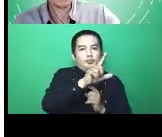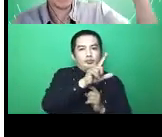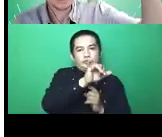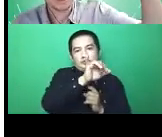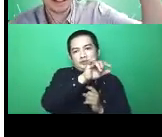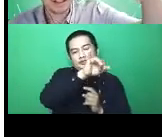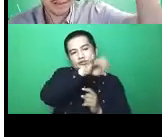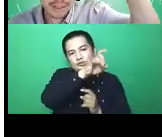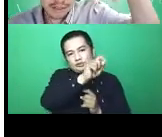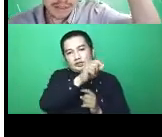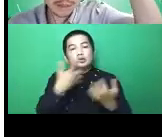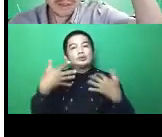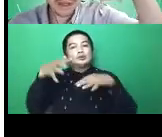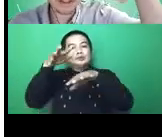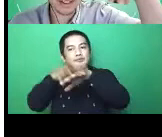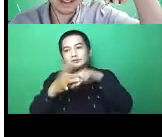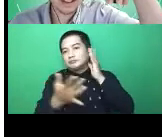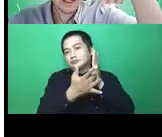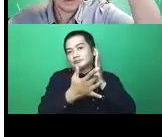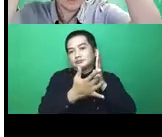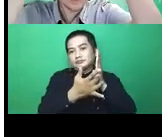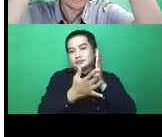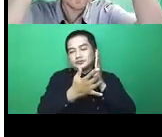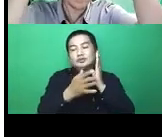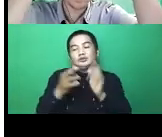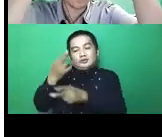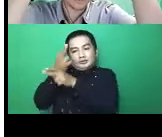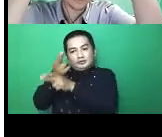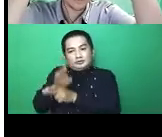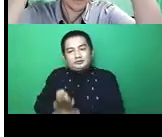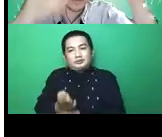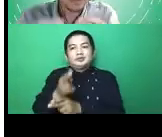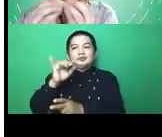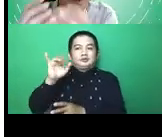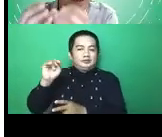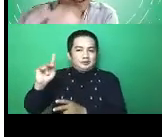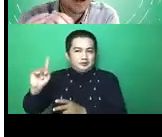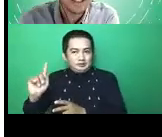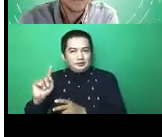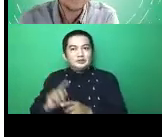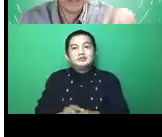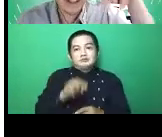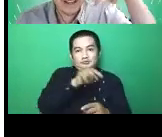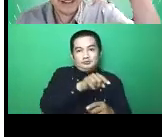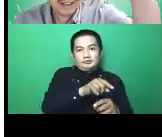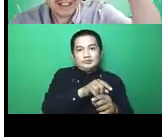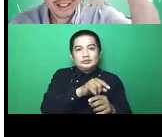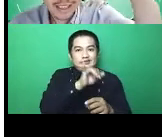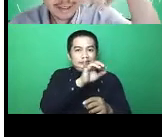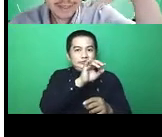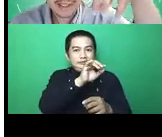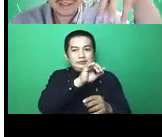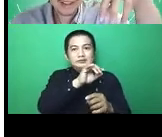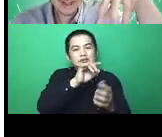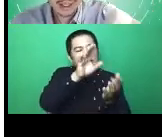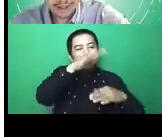combines that technology, but instead of just shooting regular ink, it shoots resin ink that can actually cure and harden. And it does this layer